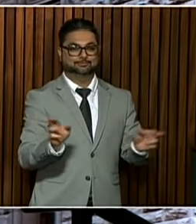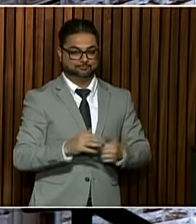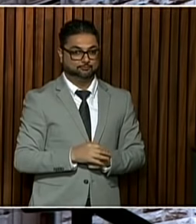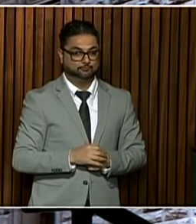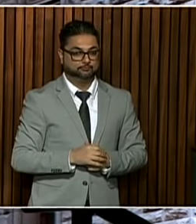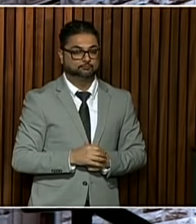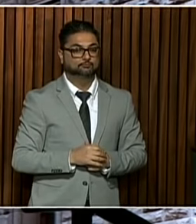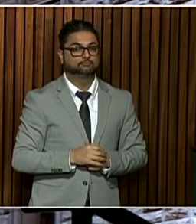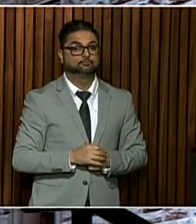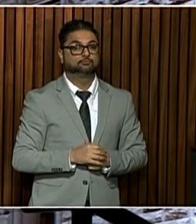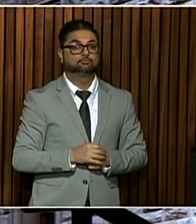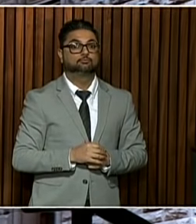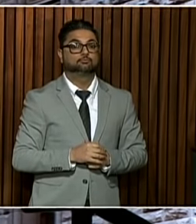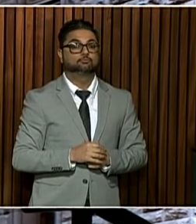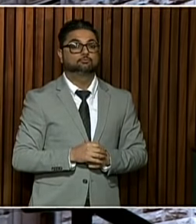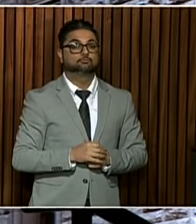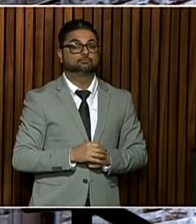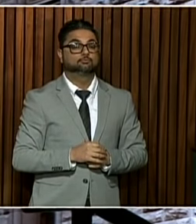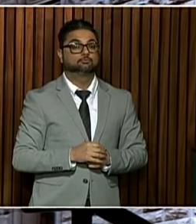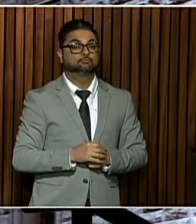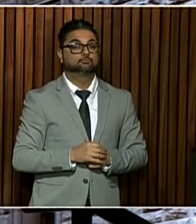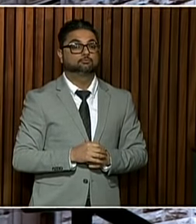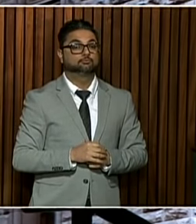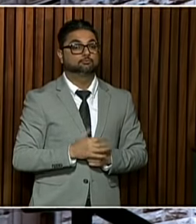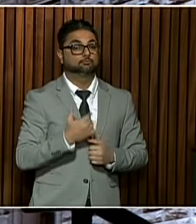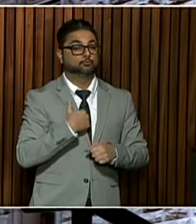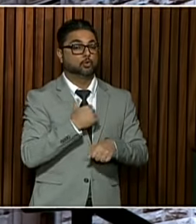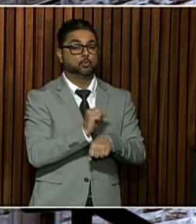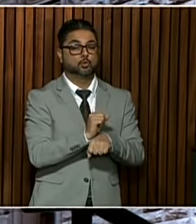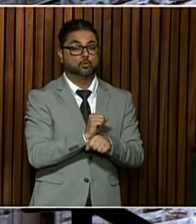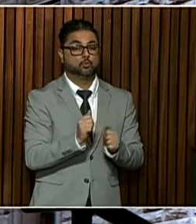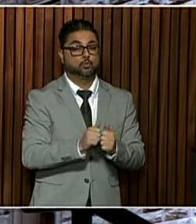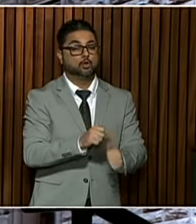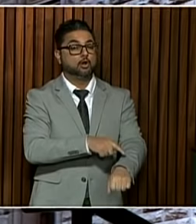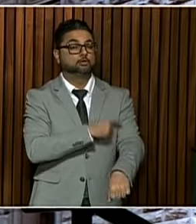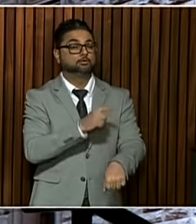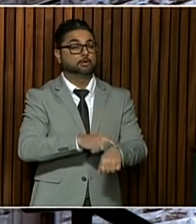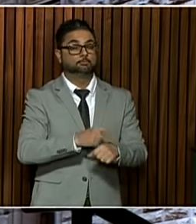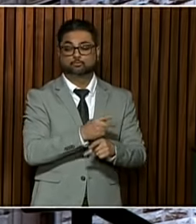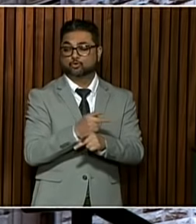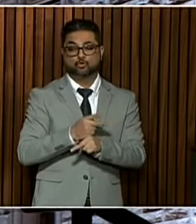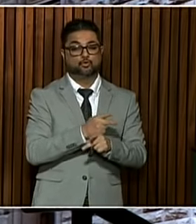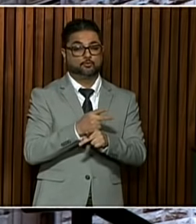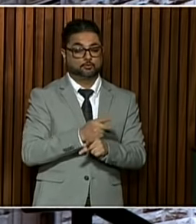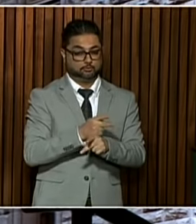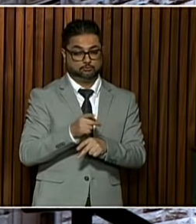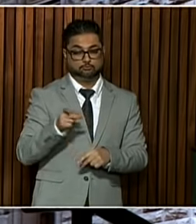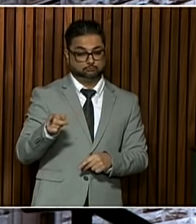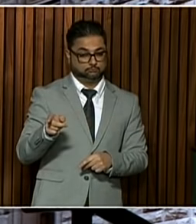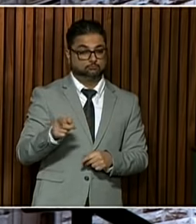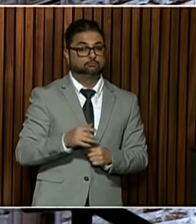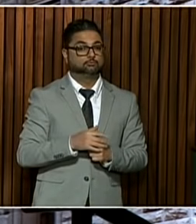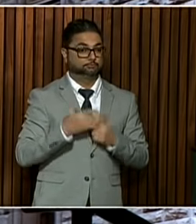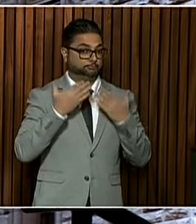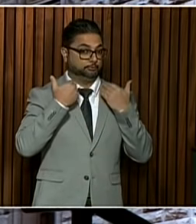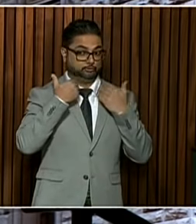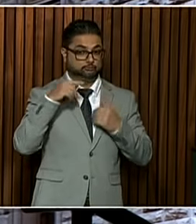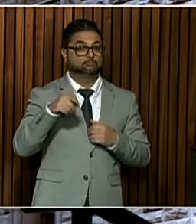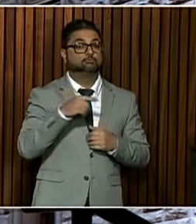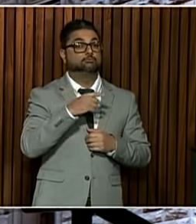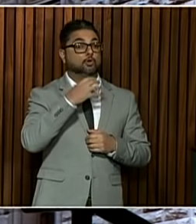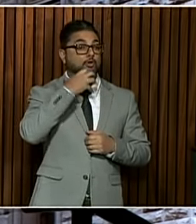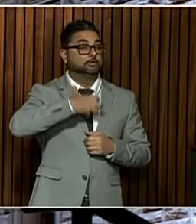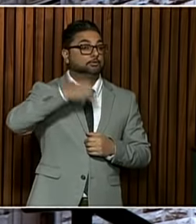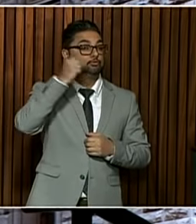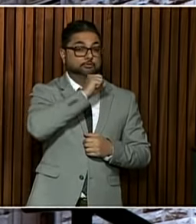that. And we're continuing to work with our long-term care ministry and as well as with our seniors ministry around the long-term care